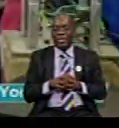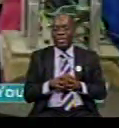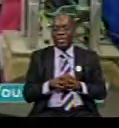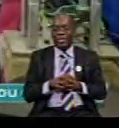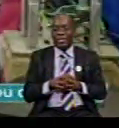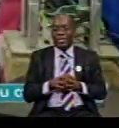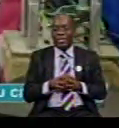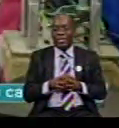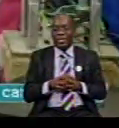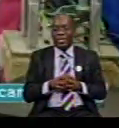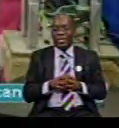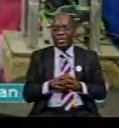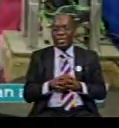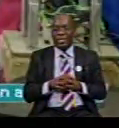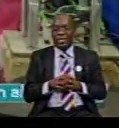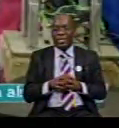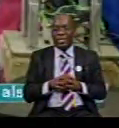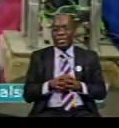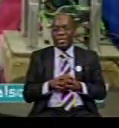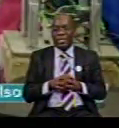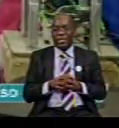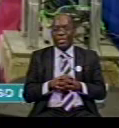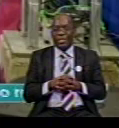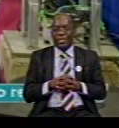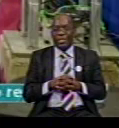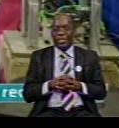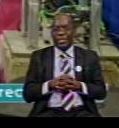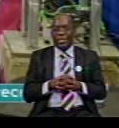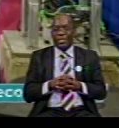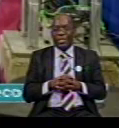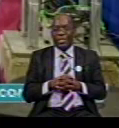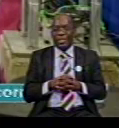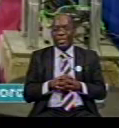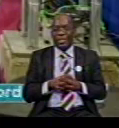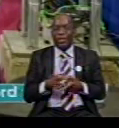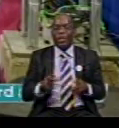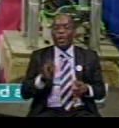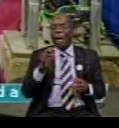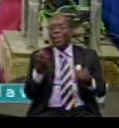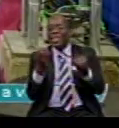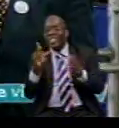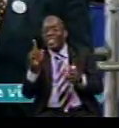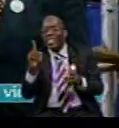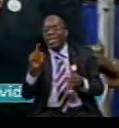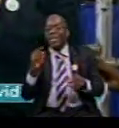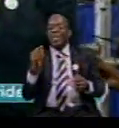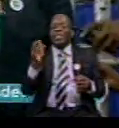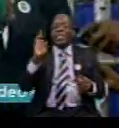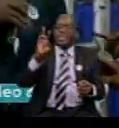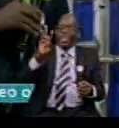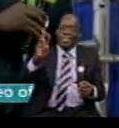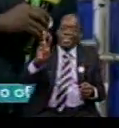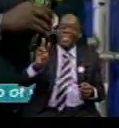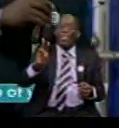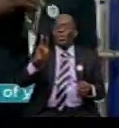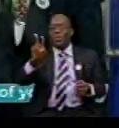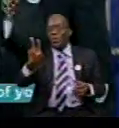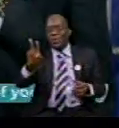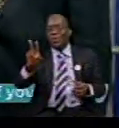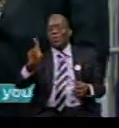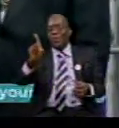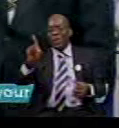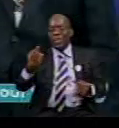e kamelo ni mo na si waju meta eyi nko oku meji eyi nko baba o ka yo kan e ki hallelujah